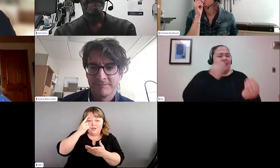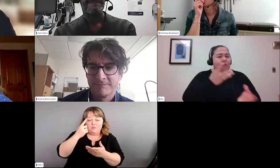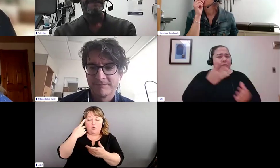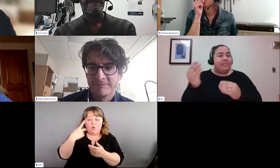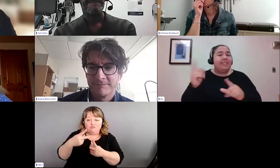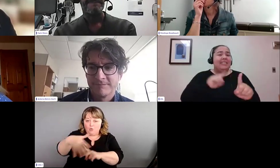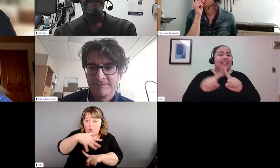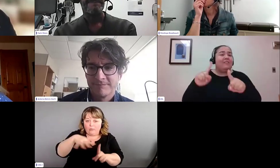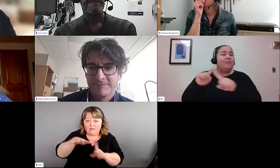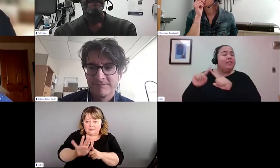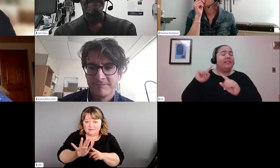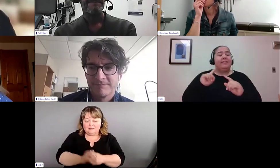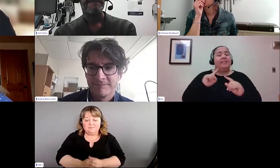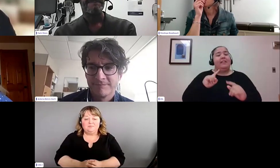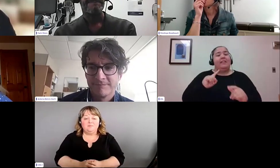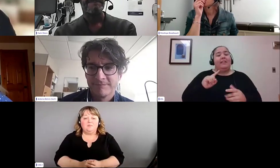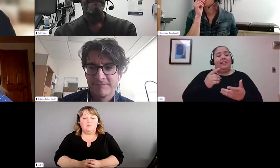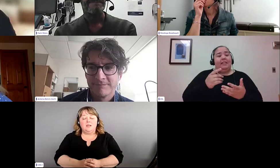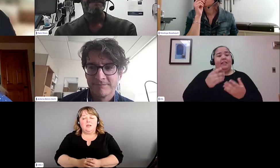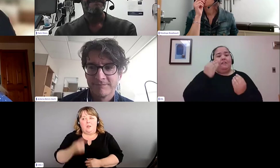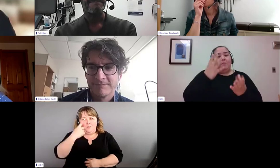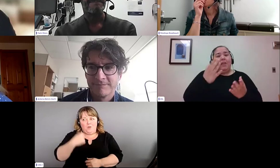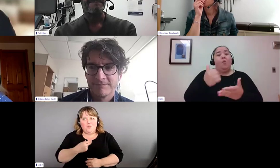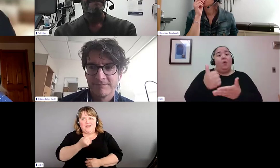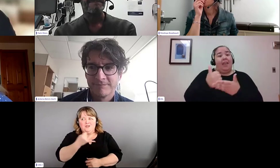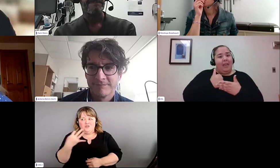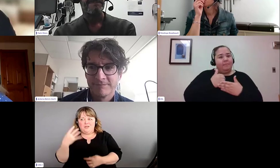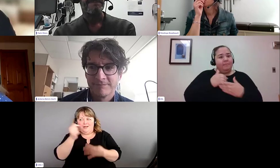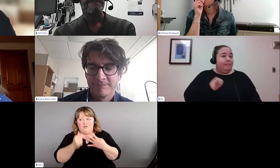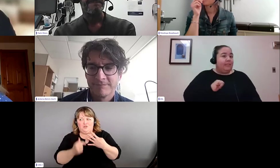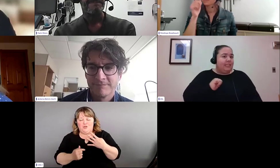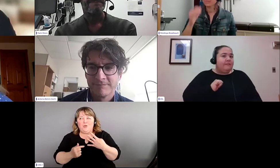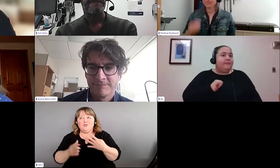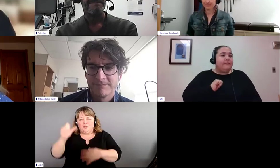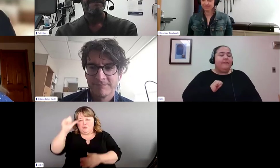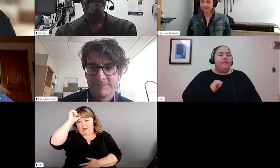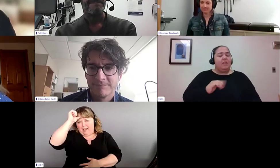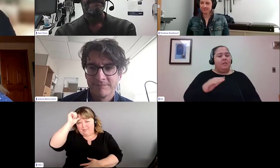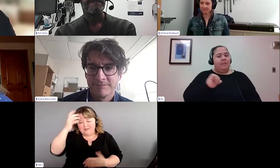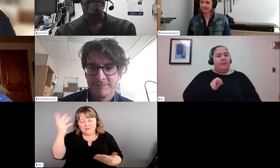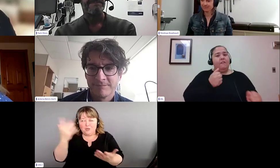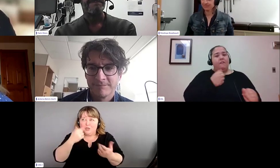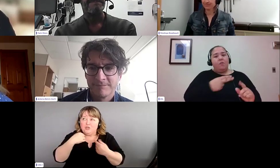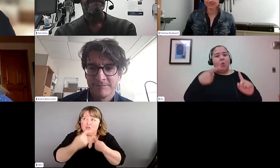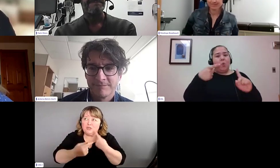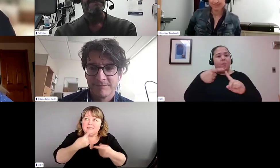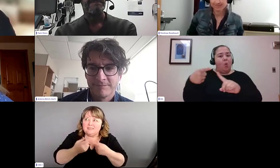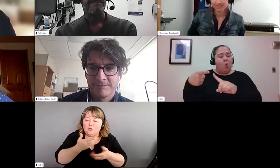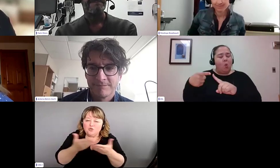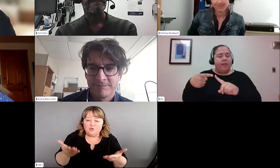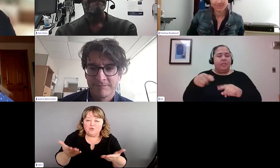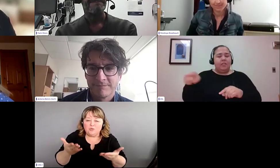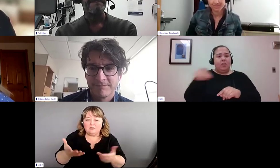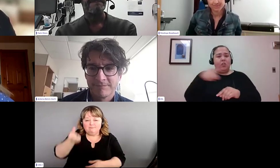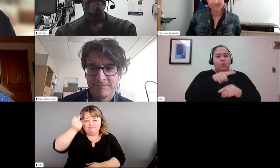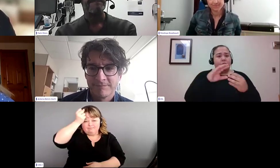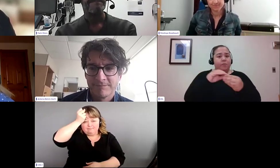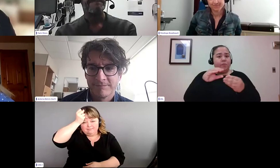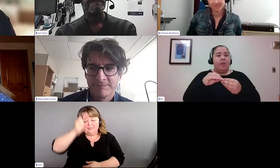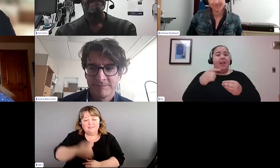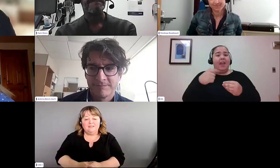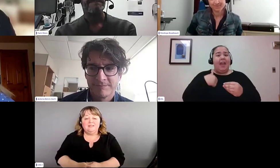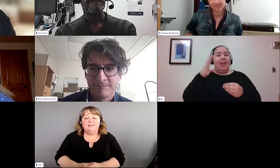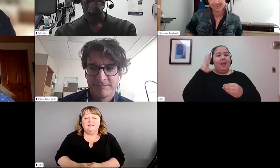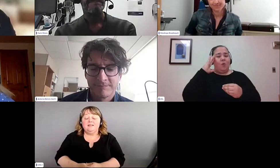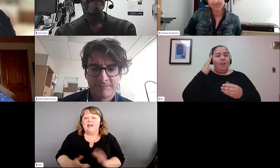might help you in your own context. For myself, there are a few points that come out of what you said today that I will bring